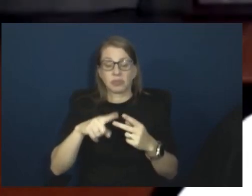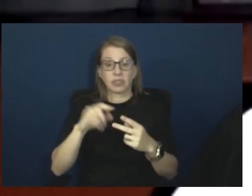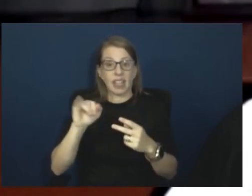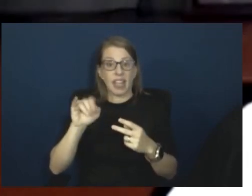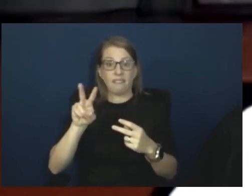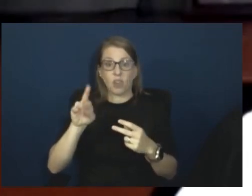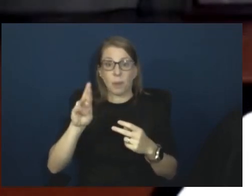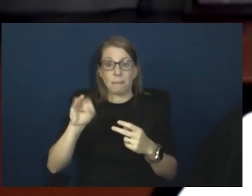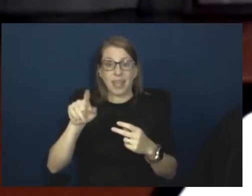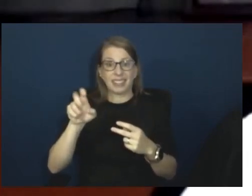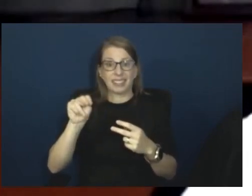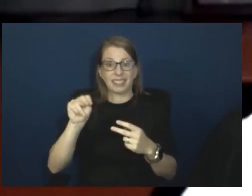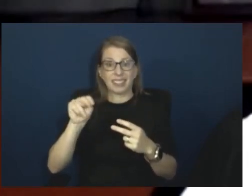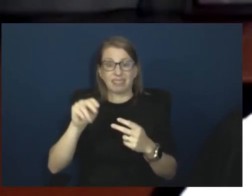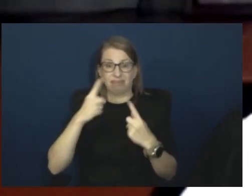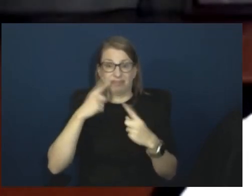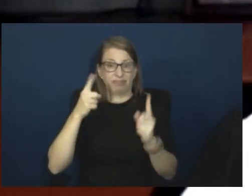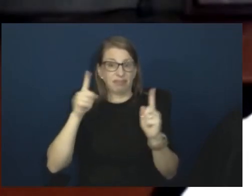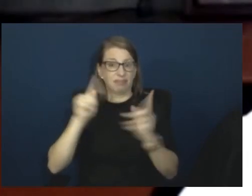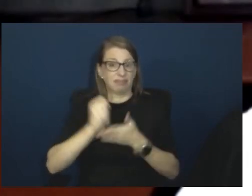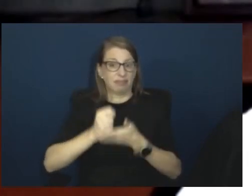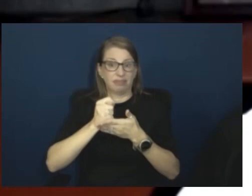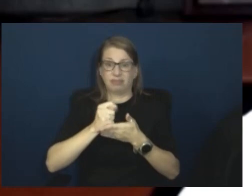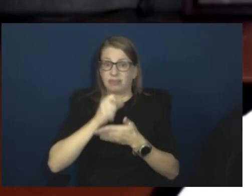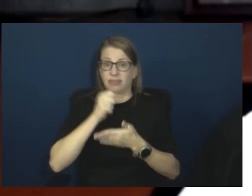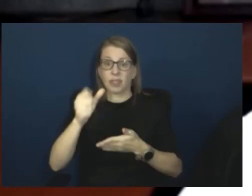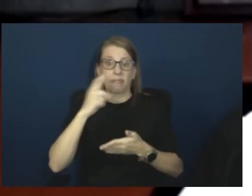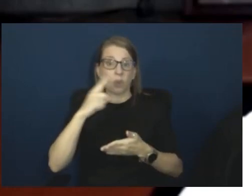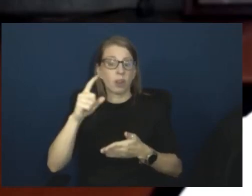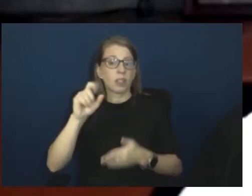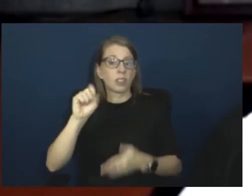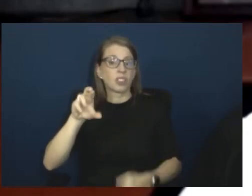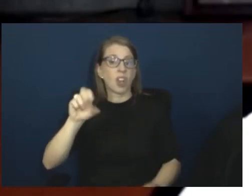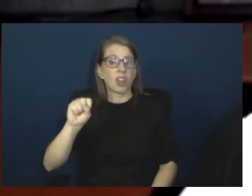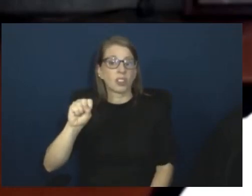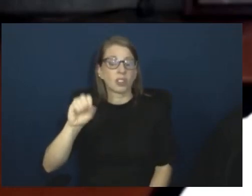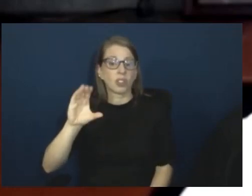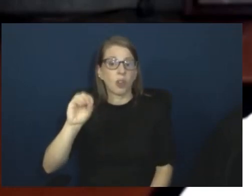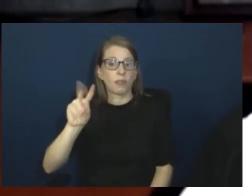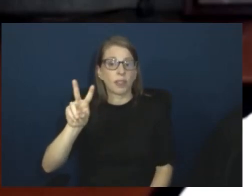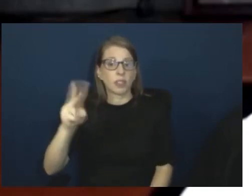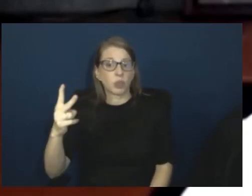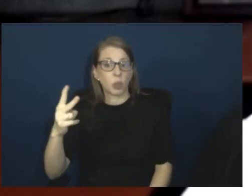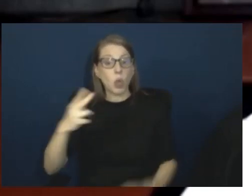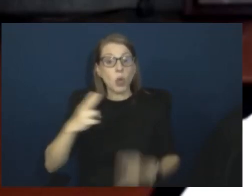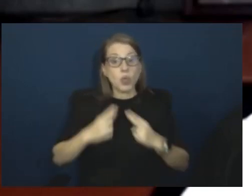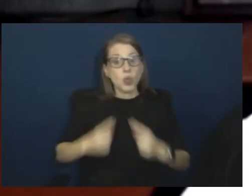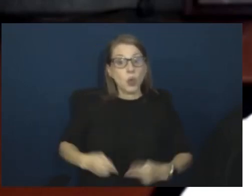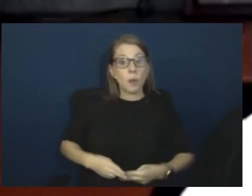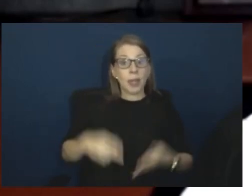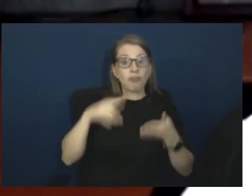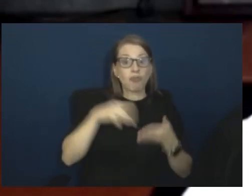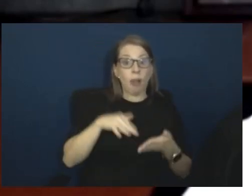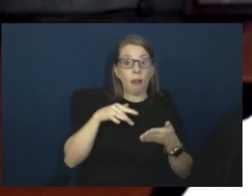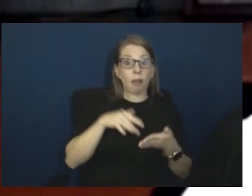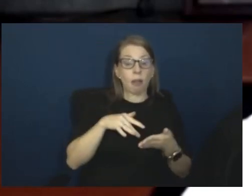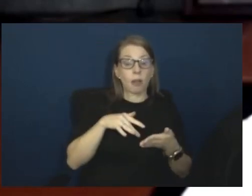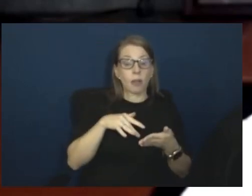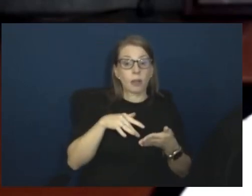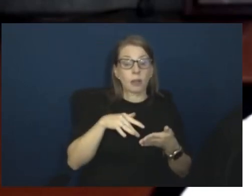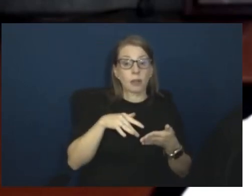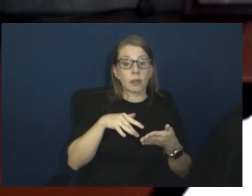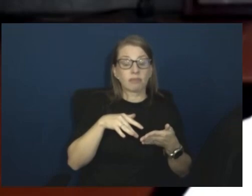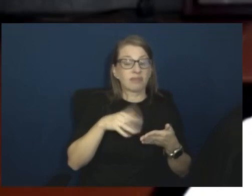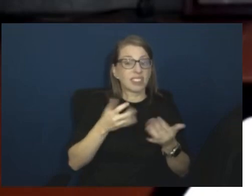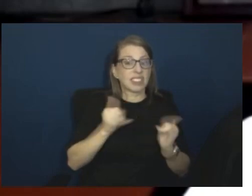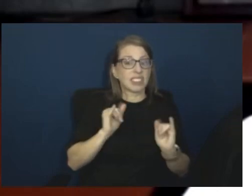or highly therapeutic for SARS-CoV-2. And in human clinical trials, the jury is still